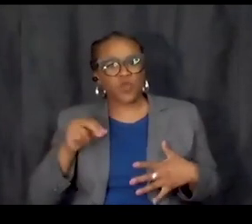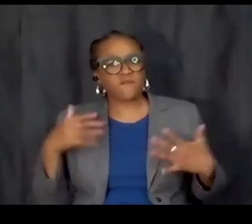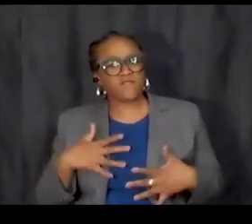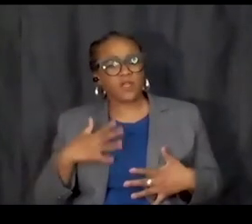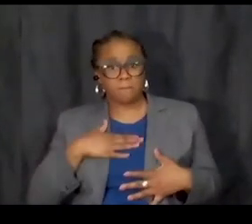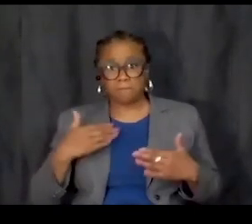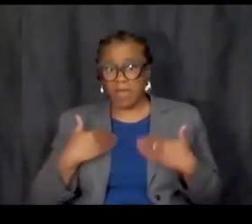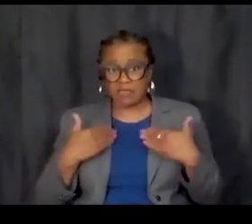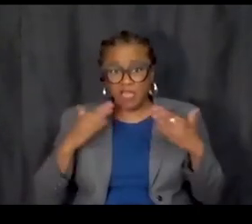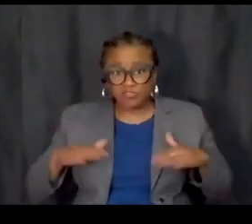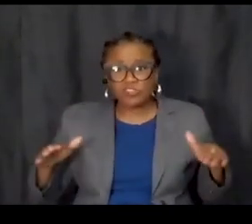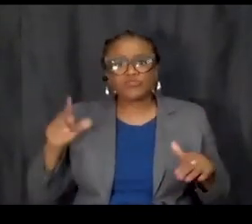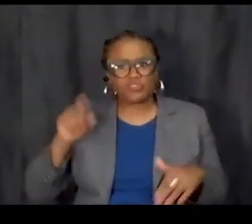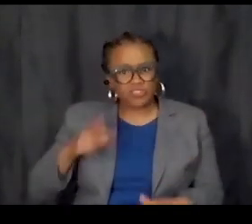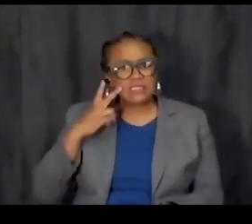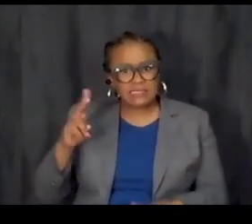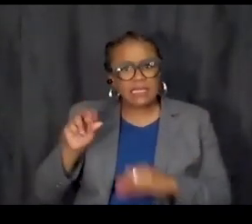sunsets, right?